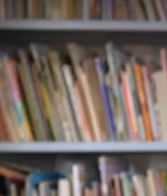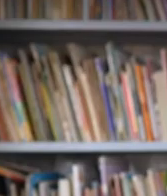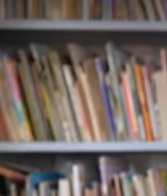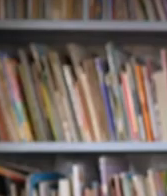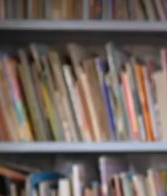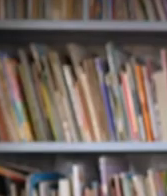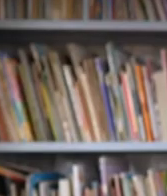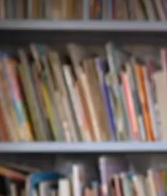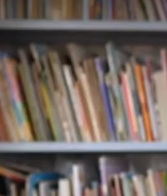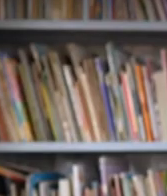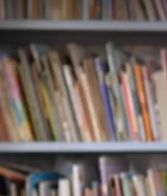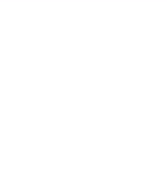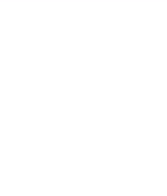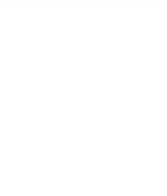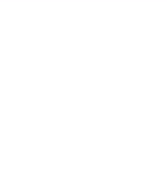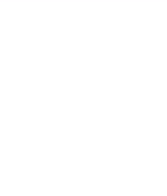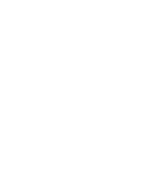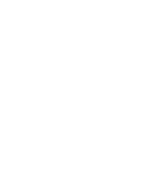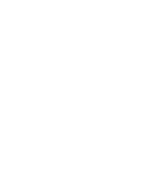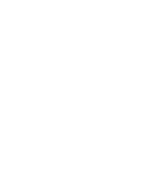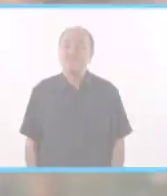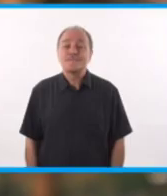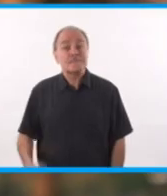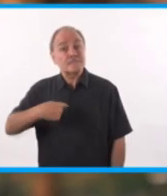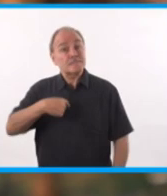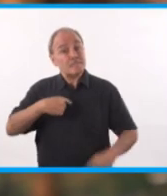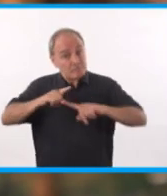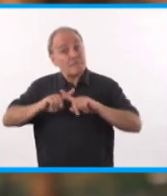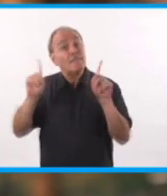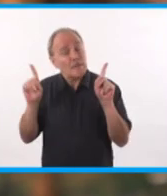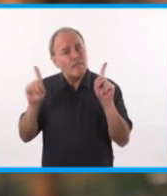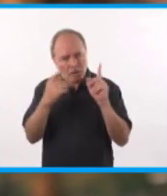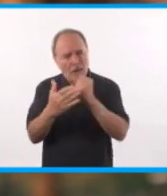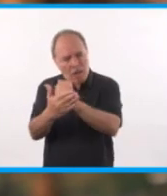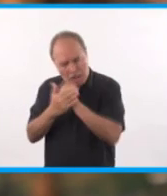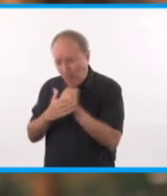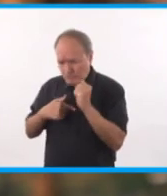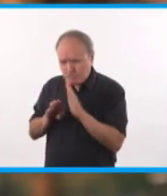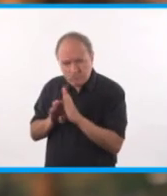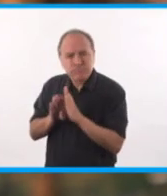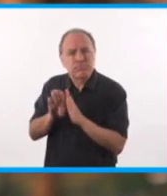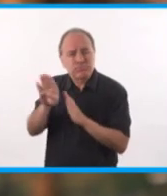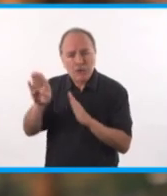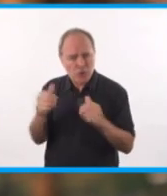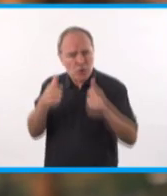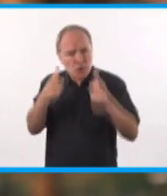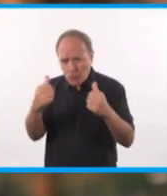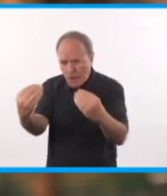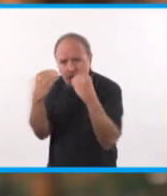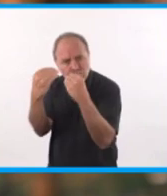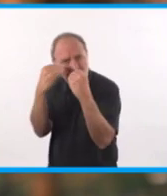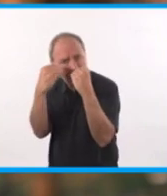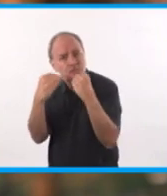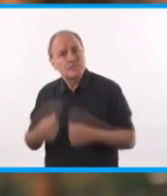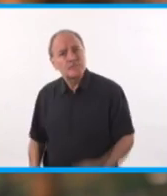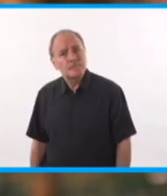In my own way. Principle 4 I want you to accept me as I am.